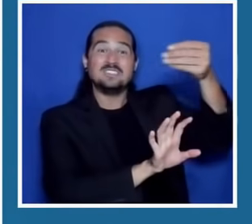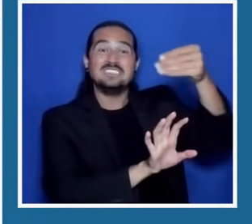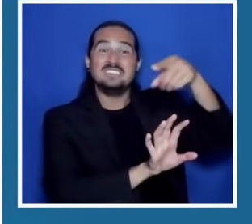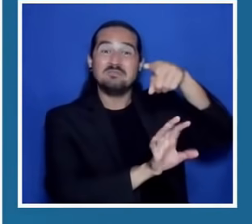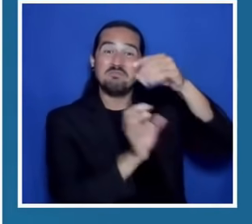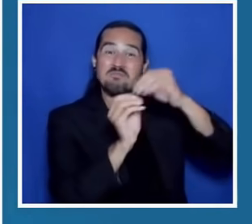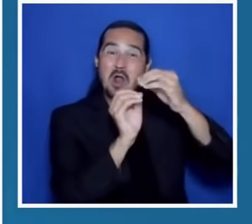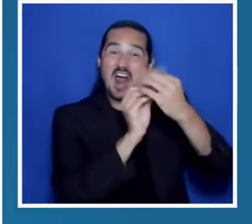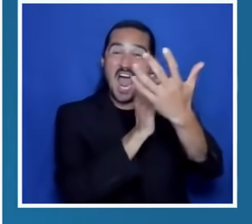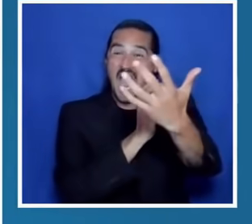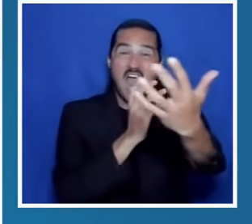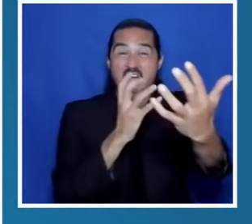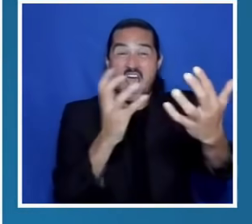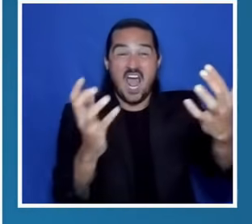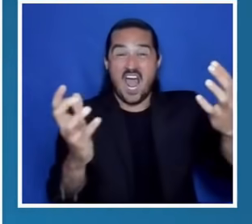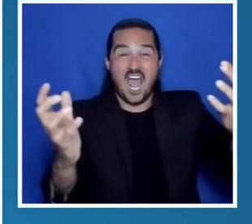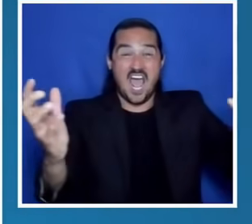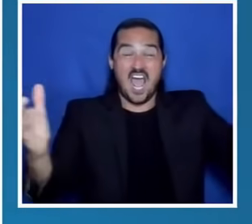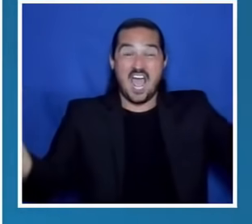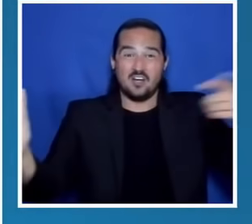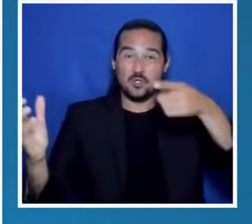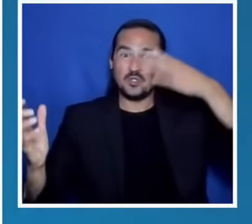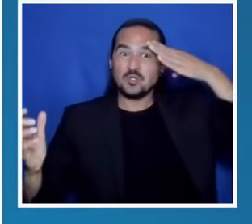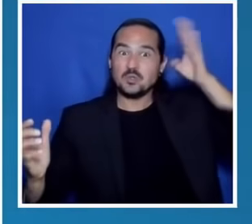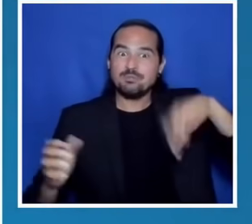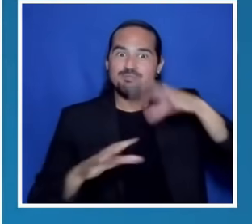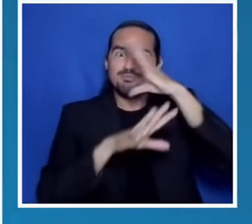Biden is here in California. But